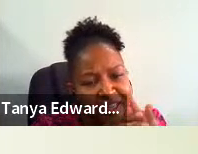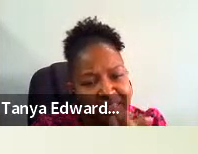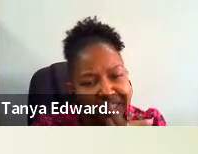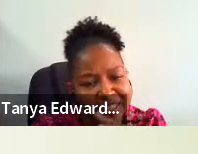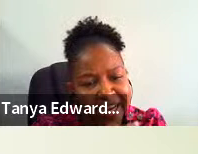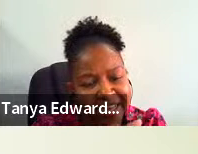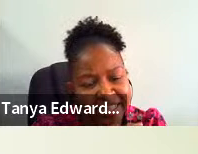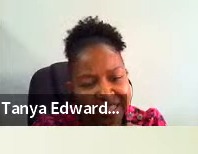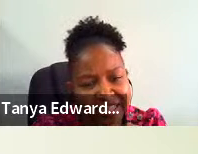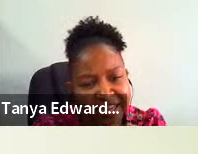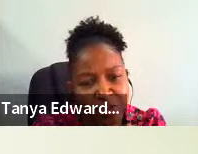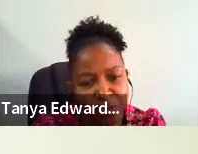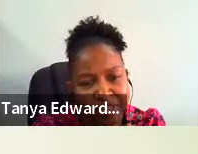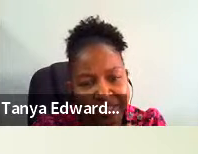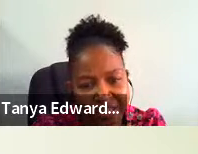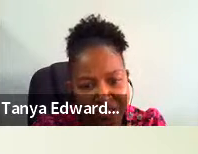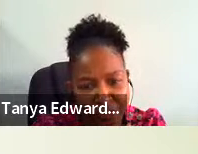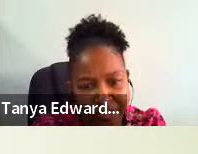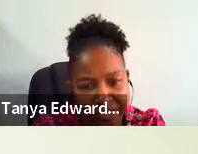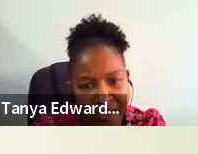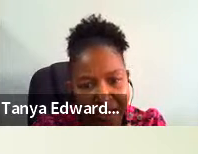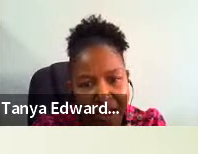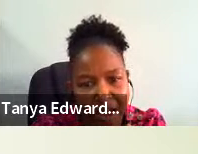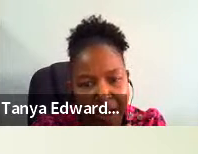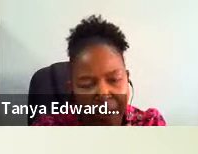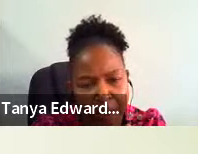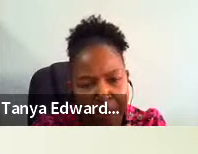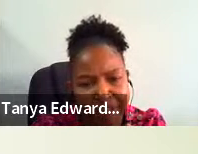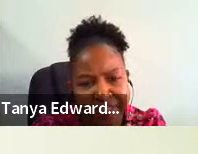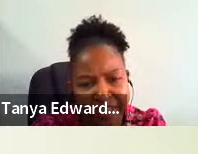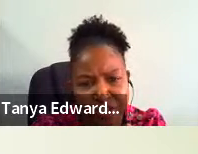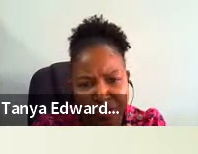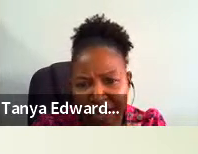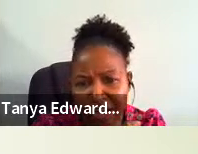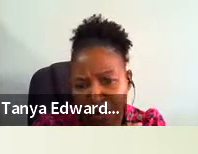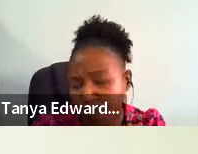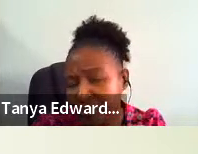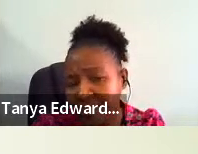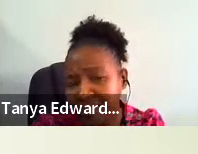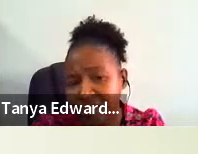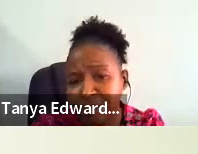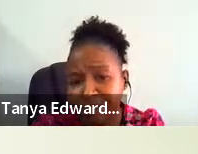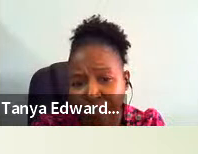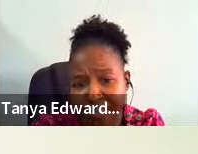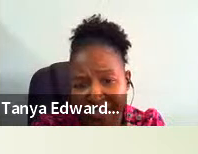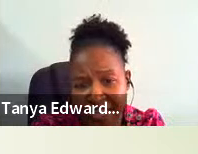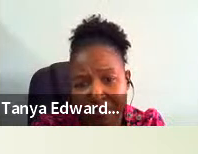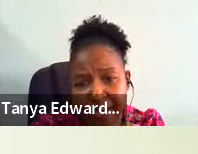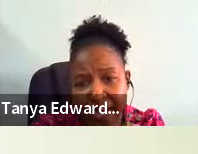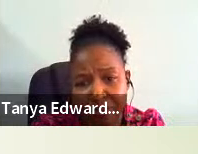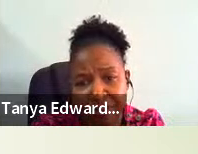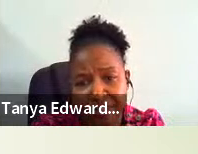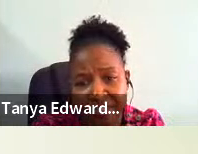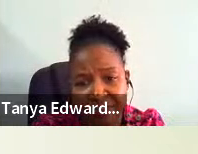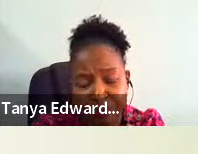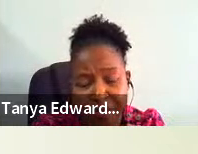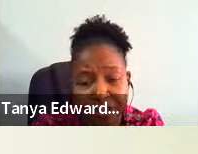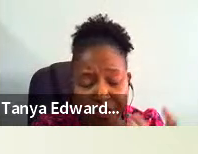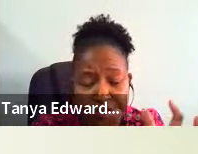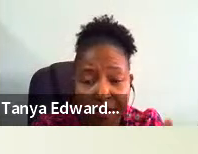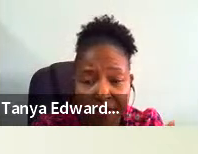In the 1991 census, this census actually represented the first attempt to capture